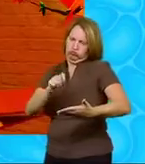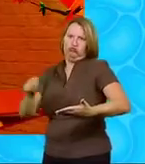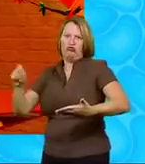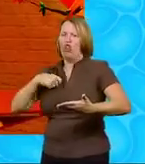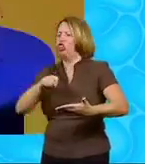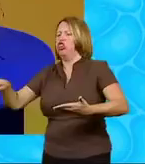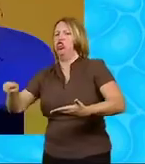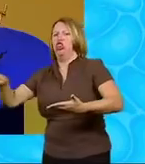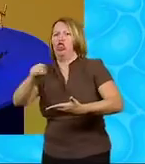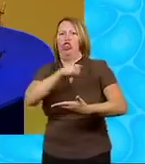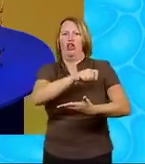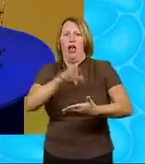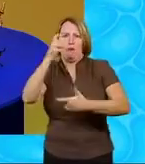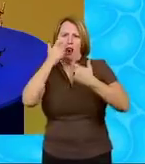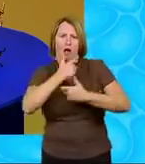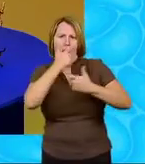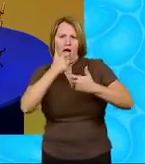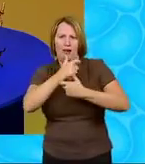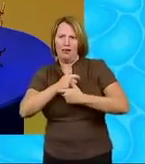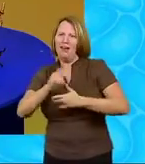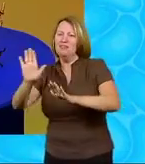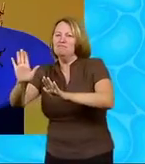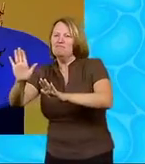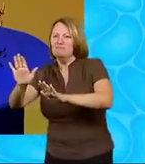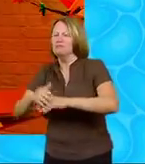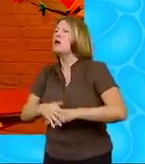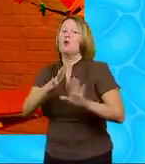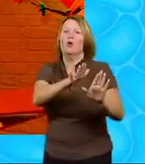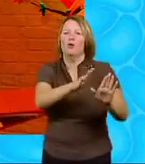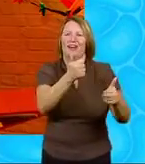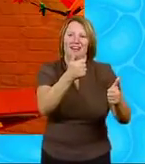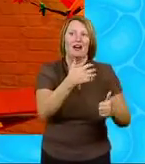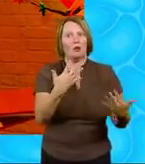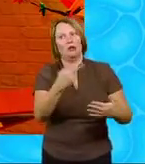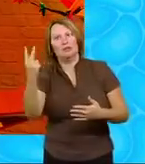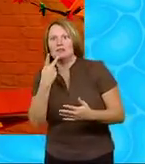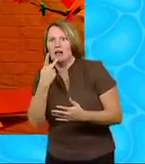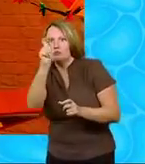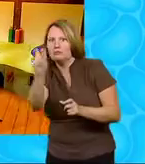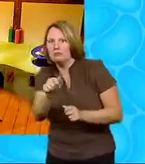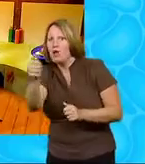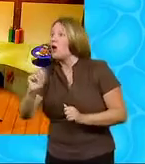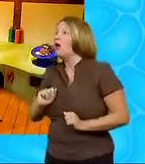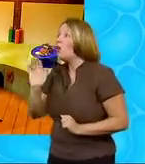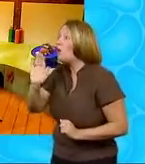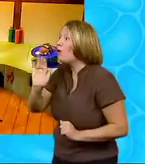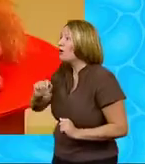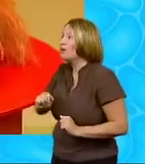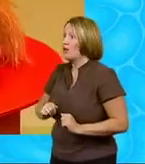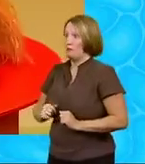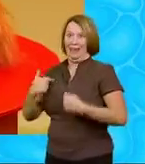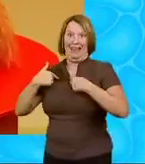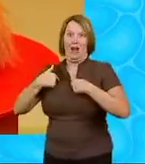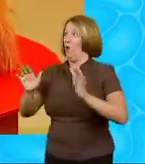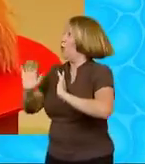edges and everybody laughed. And, but, well, you had to be there, really. All right, and now it's on to contestant number two. Hello! Oh,